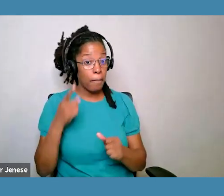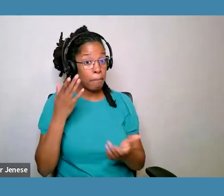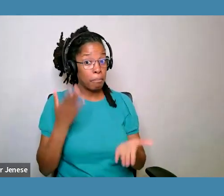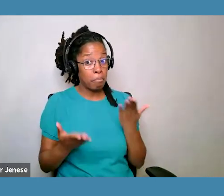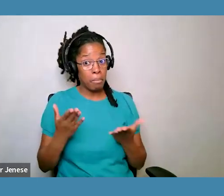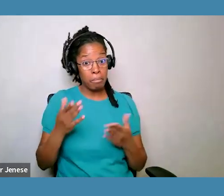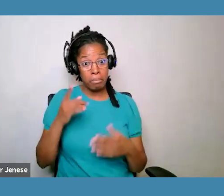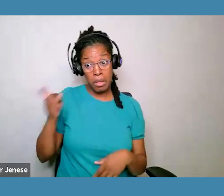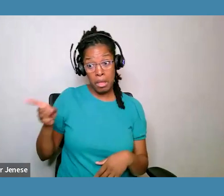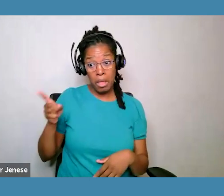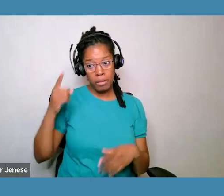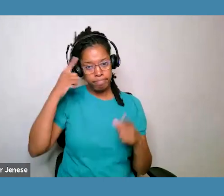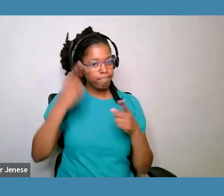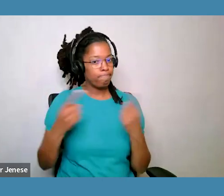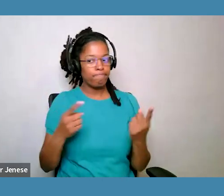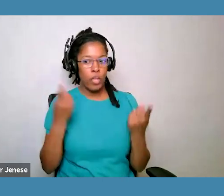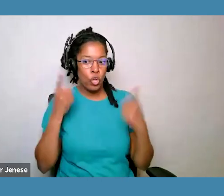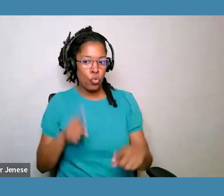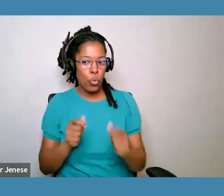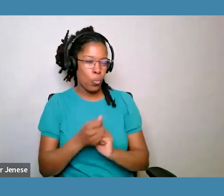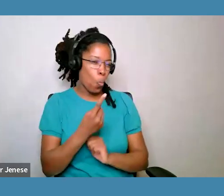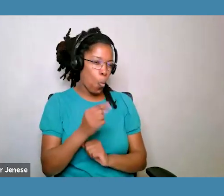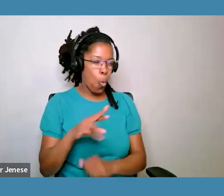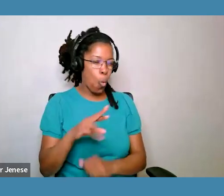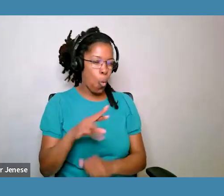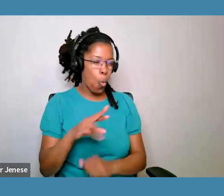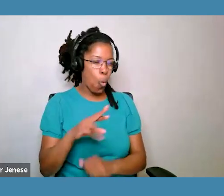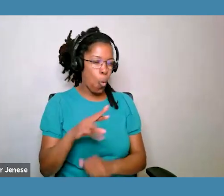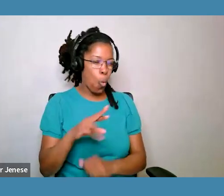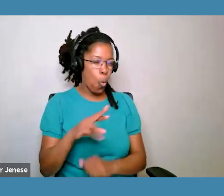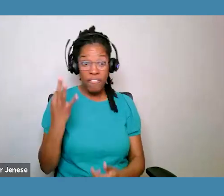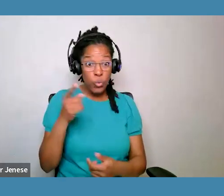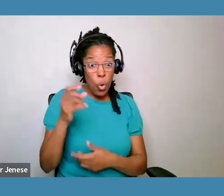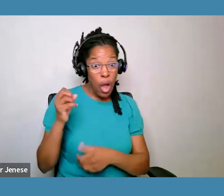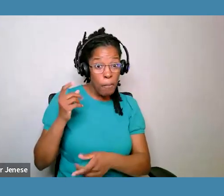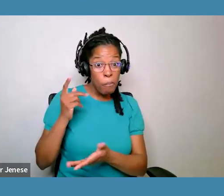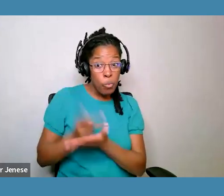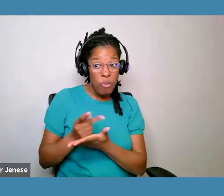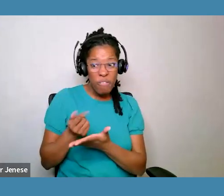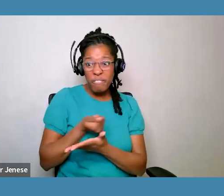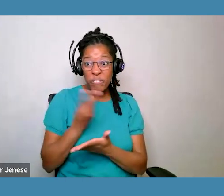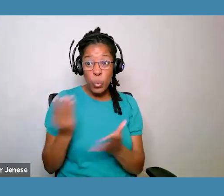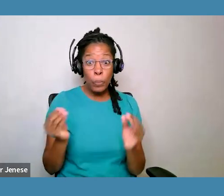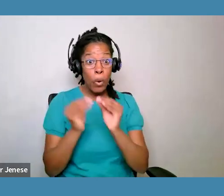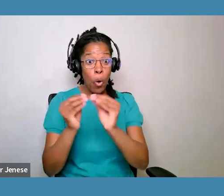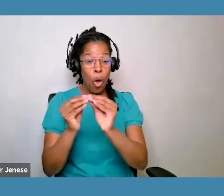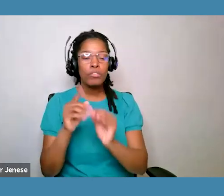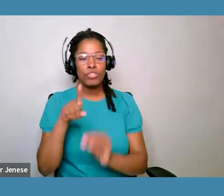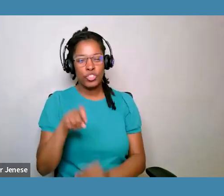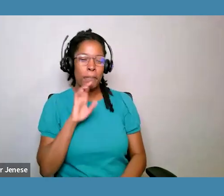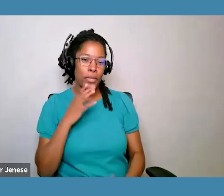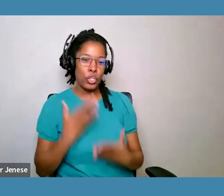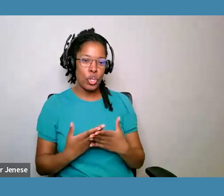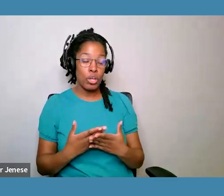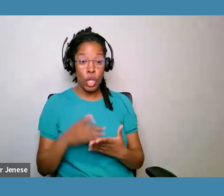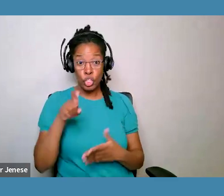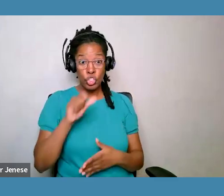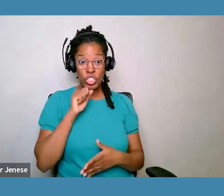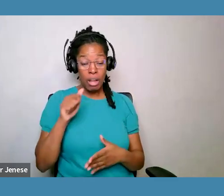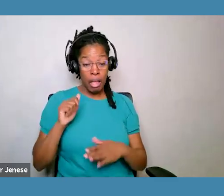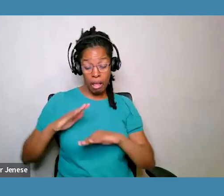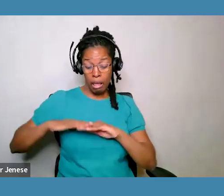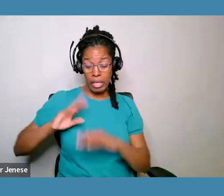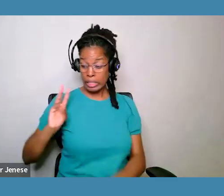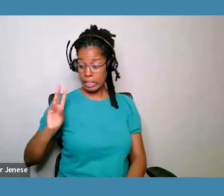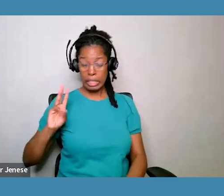with you on 1 or 2. So if you prove a couple extra, then you should be good. So don't say, okay, I've got my 6, I'm done, I don't